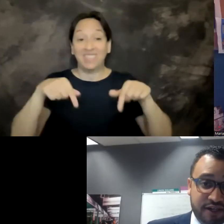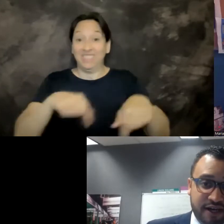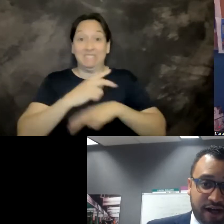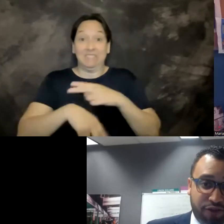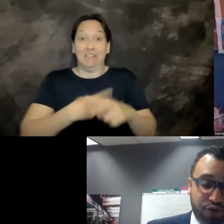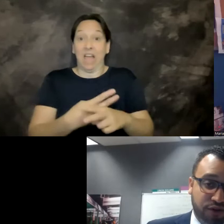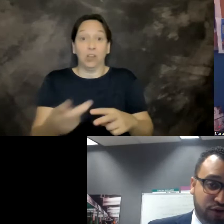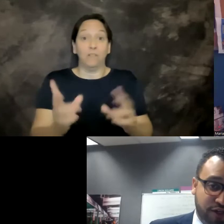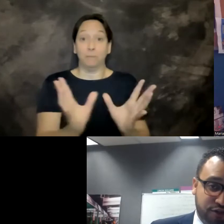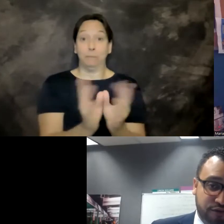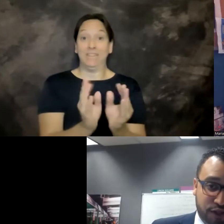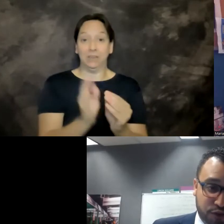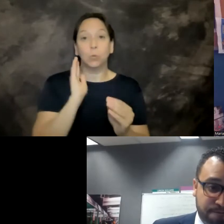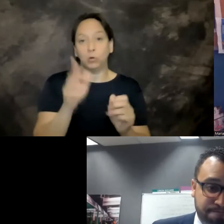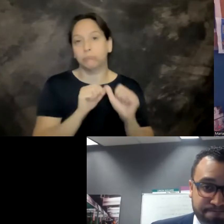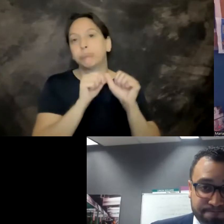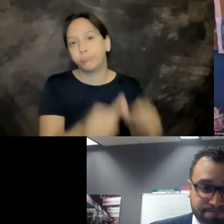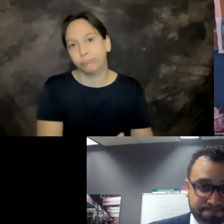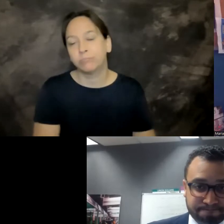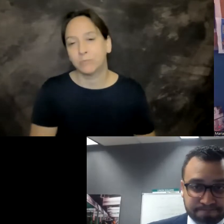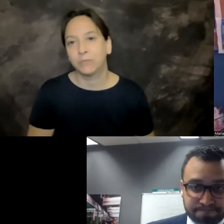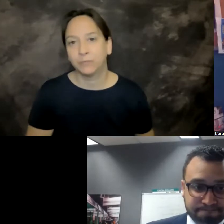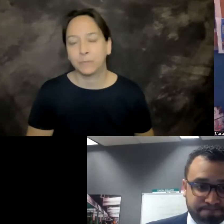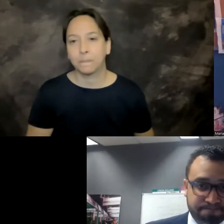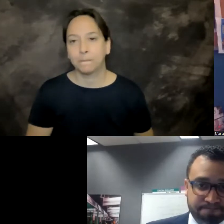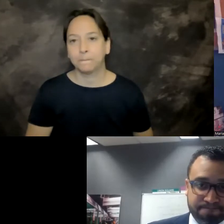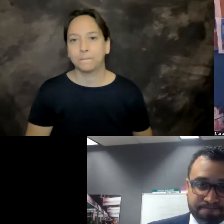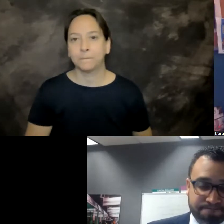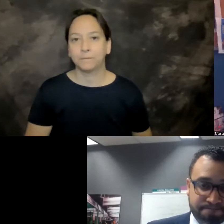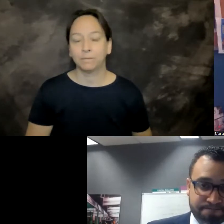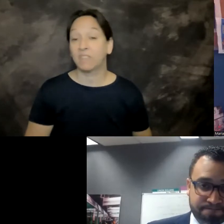conversations throughout the duration of the closure.